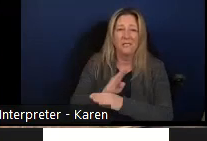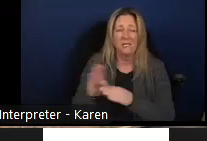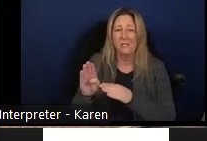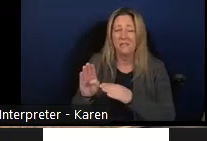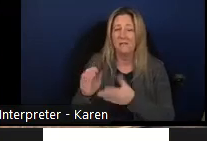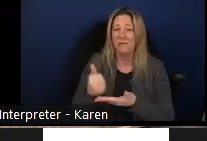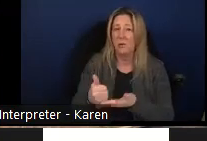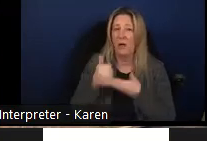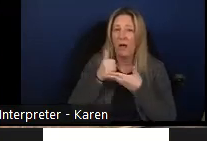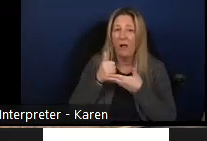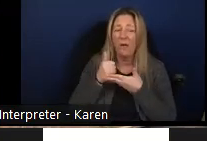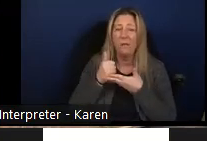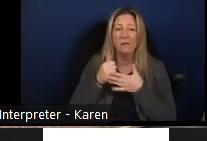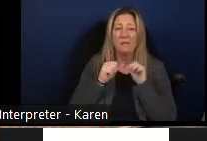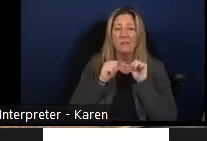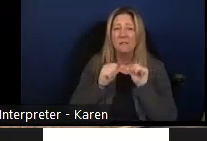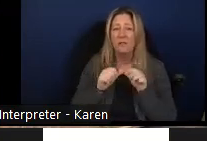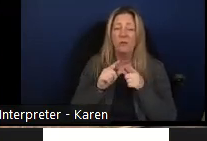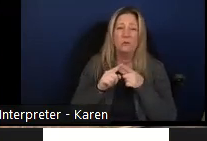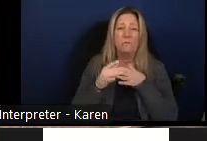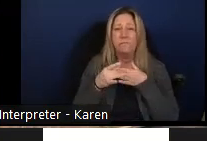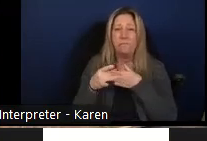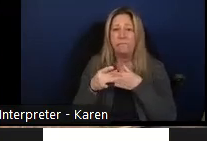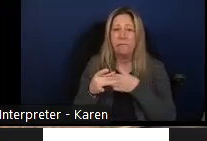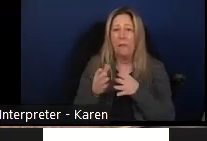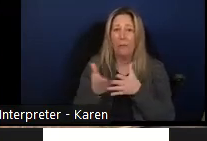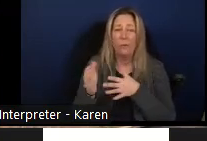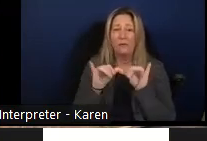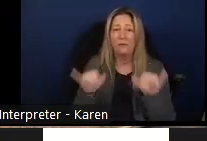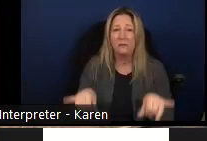them continue to navigate through the system?